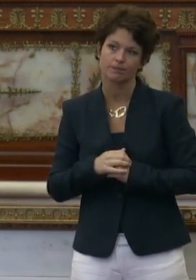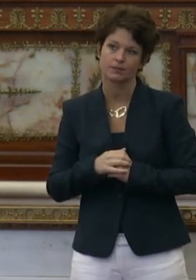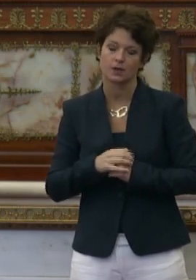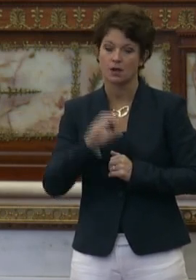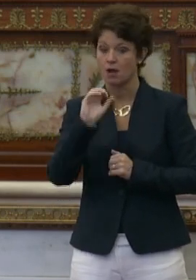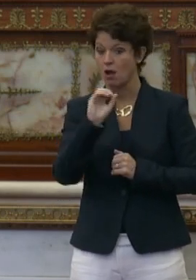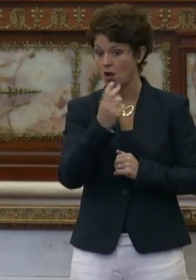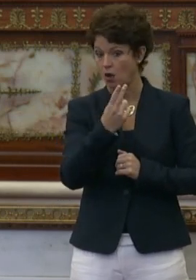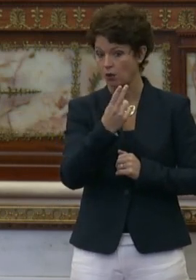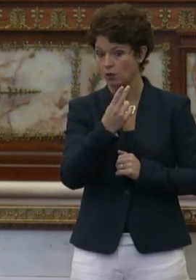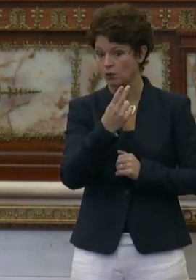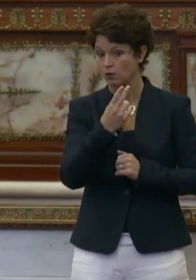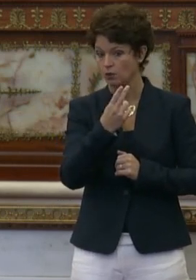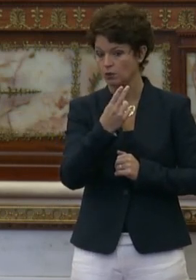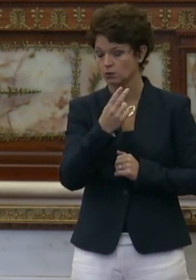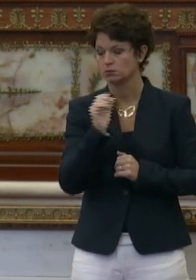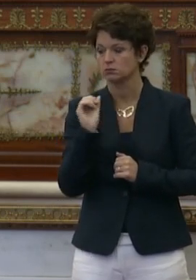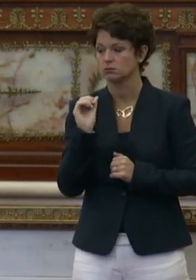Councilman O.